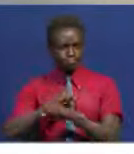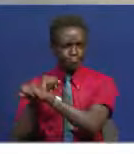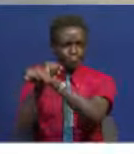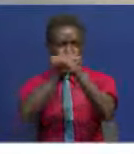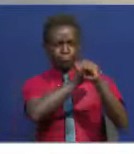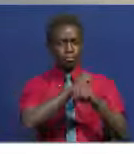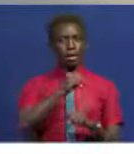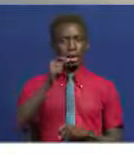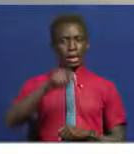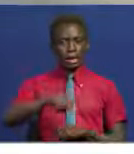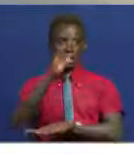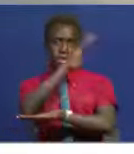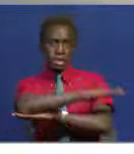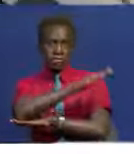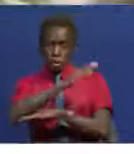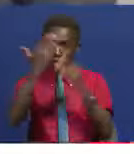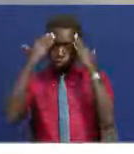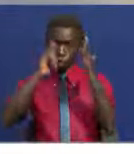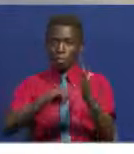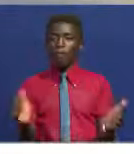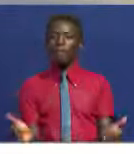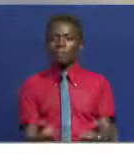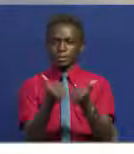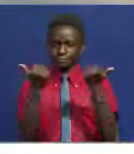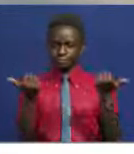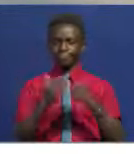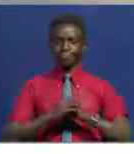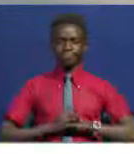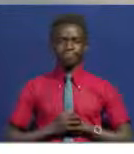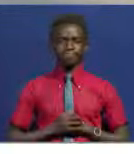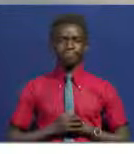evening abaz ashim from kangi Prime Edition